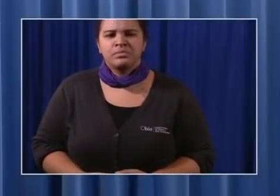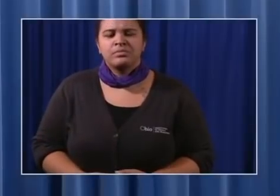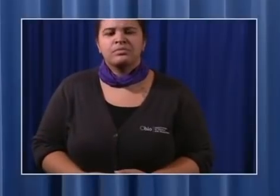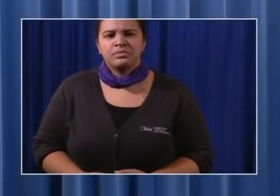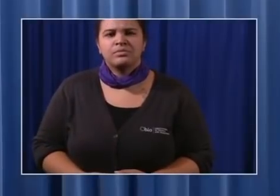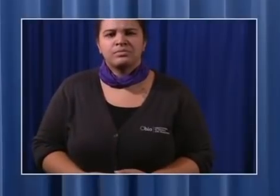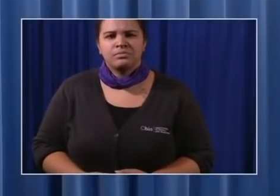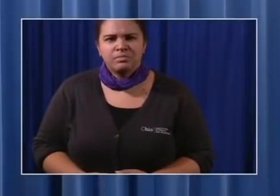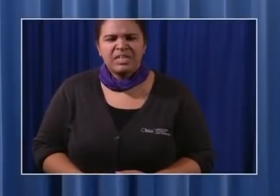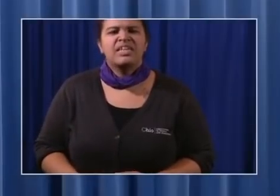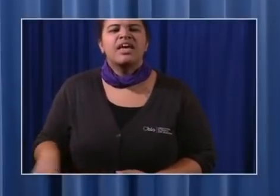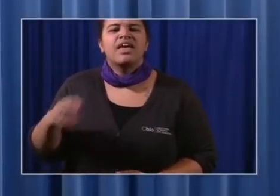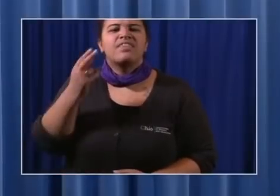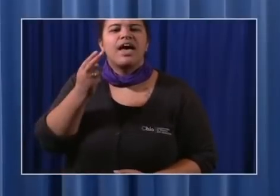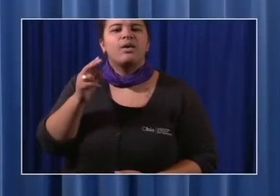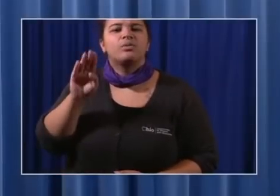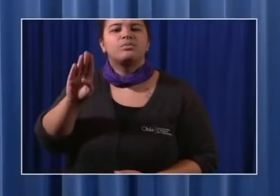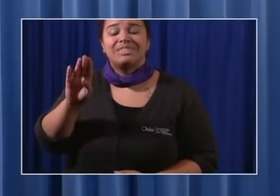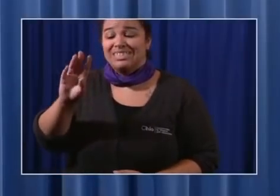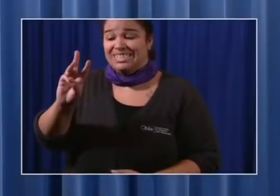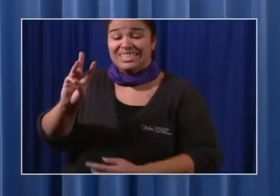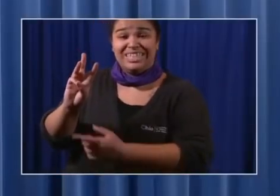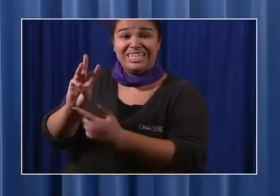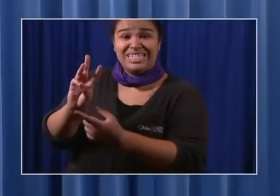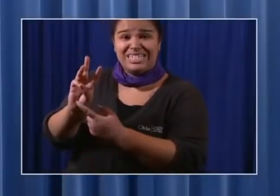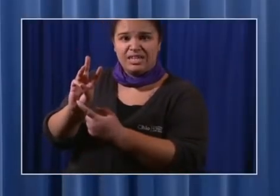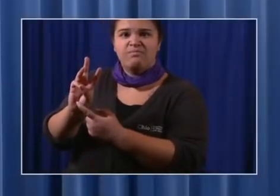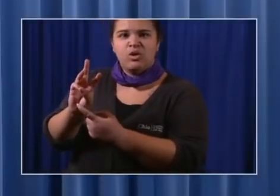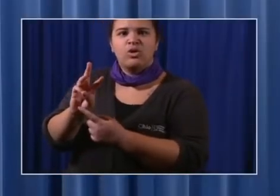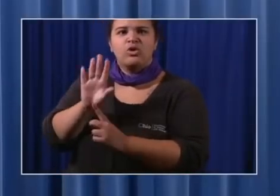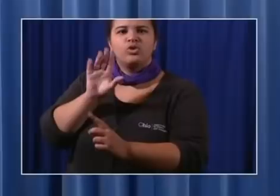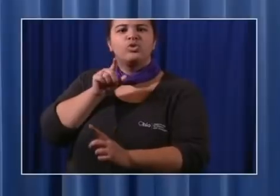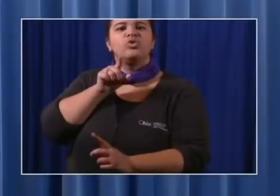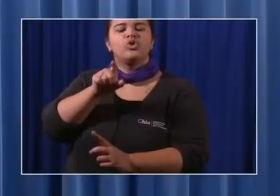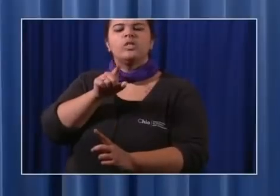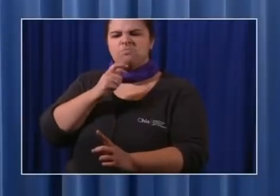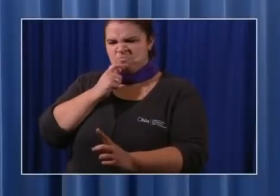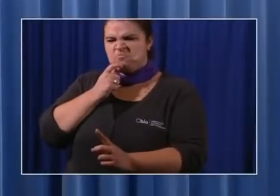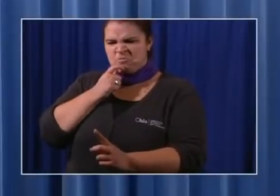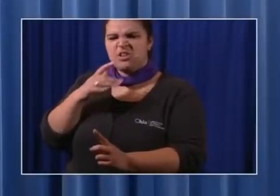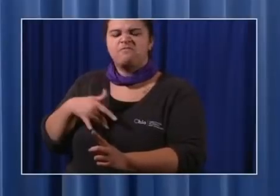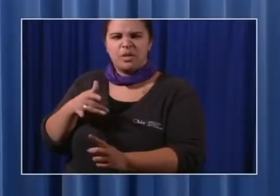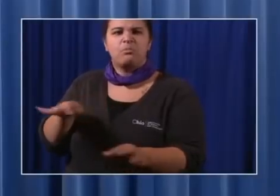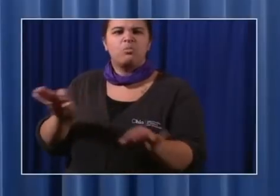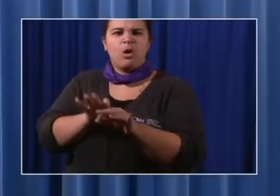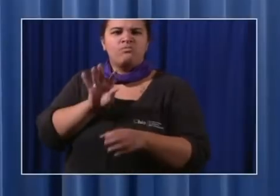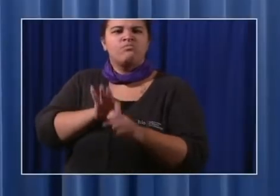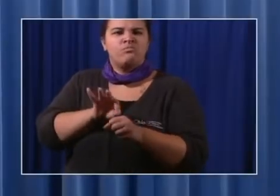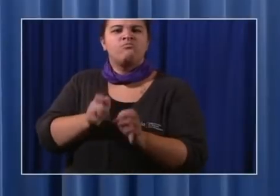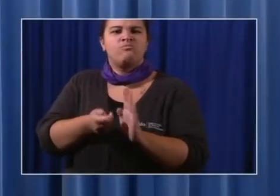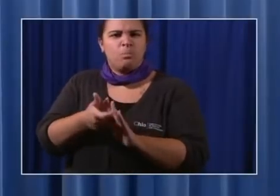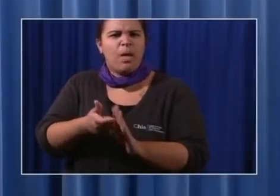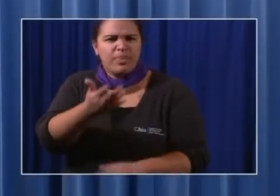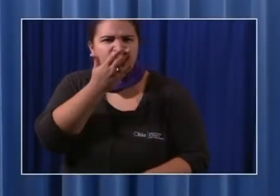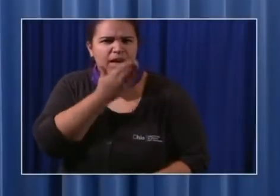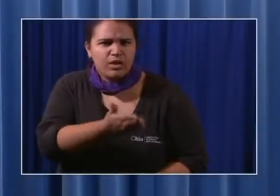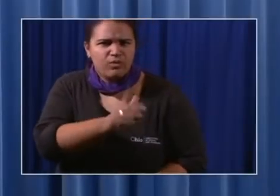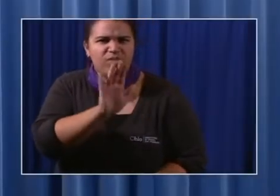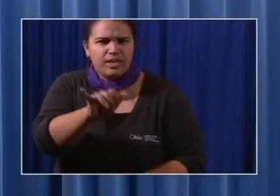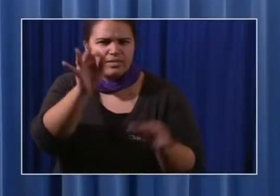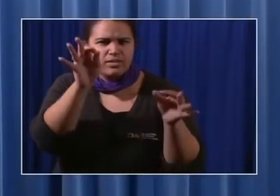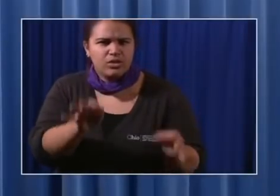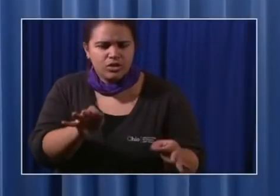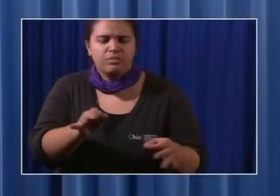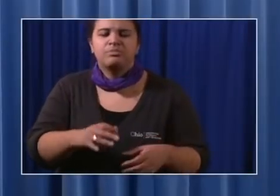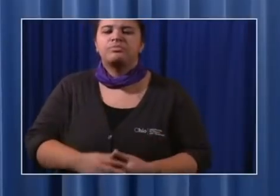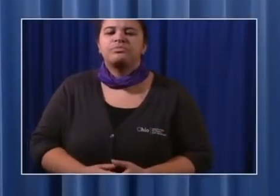House energy bill, Governor. What will be the consequences for the average person through all this? Will